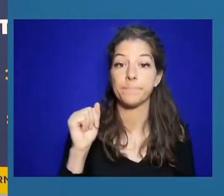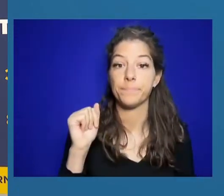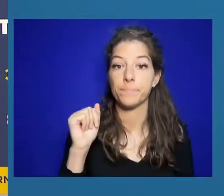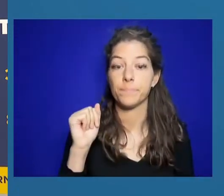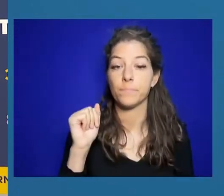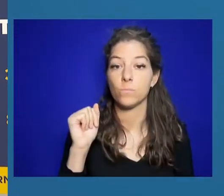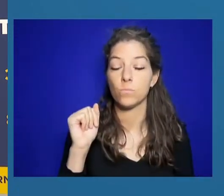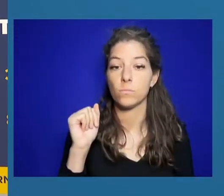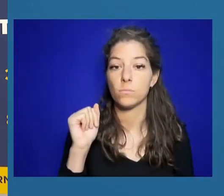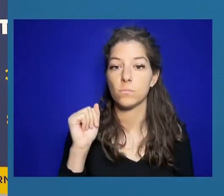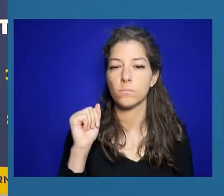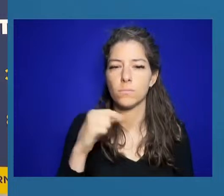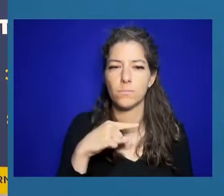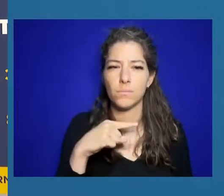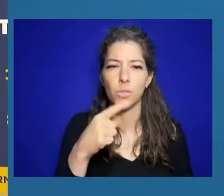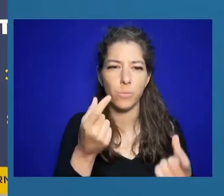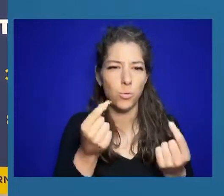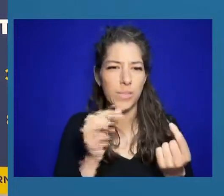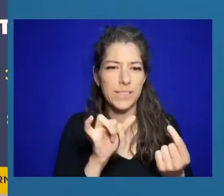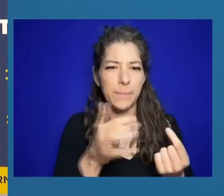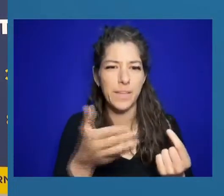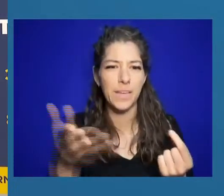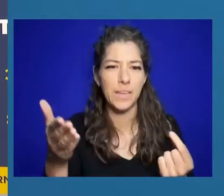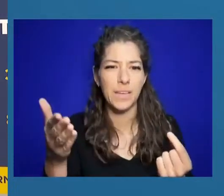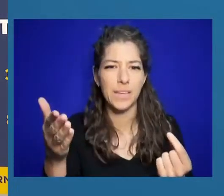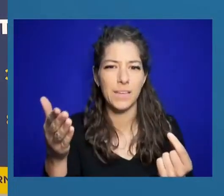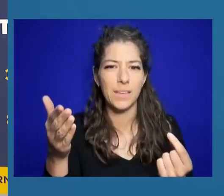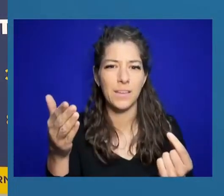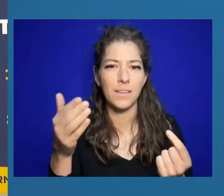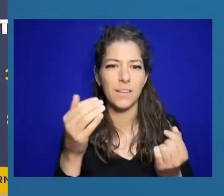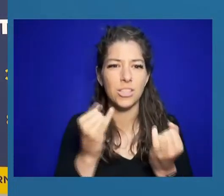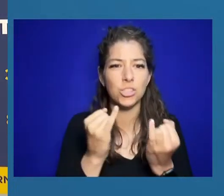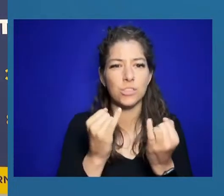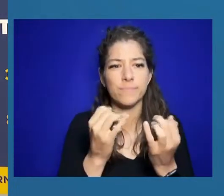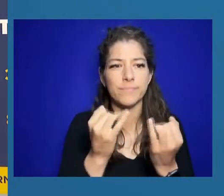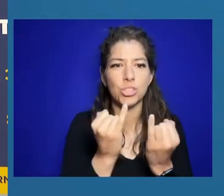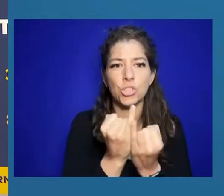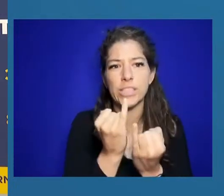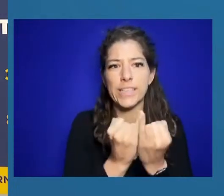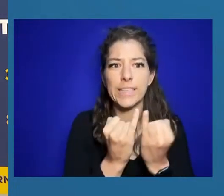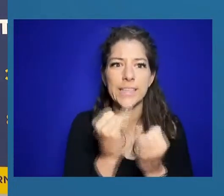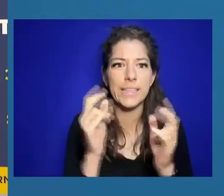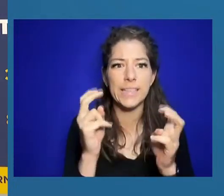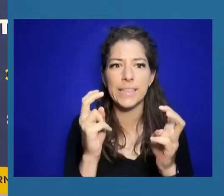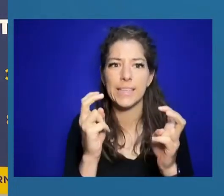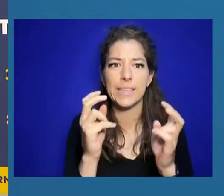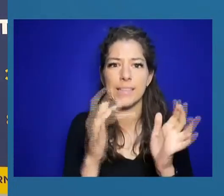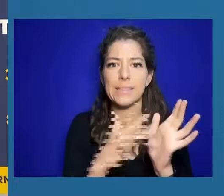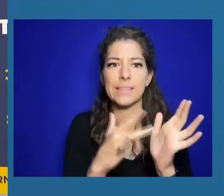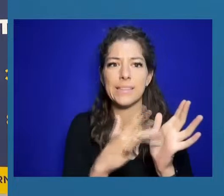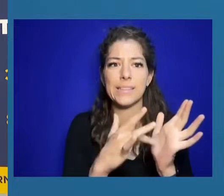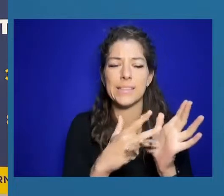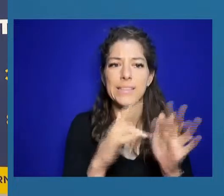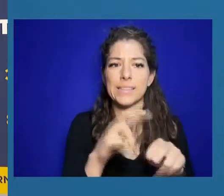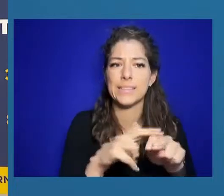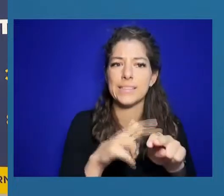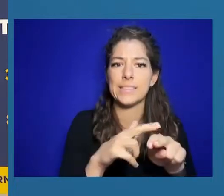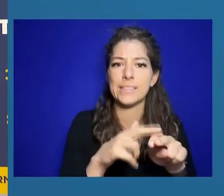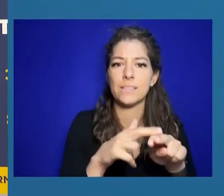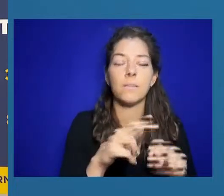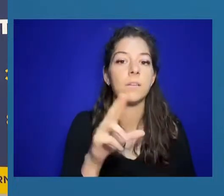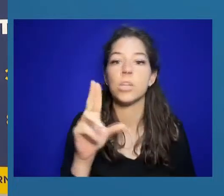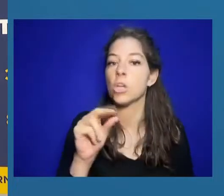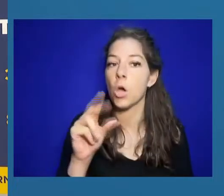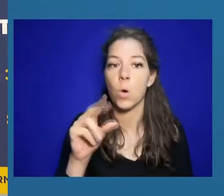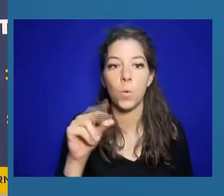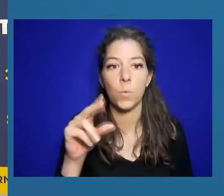essentially be doing the same thing, Governor? Wouldn't you be cheating if that's what you referred to? And you did, cheating. Yep. Wouldn't you, is your answer to find